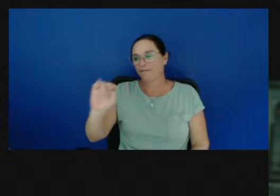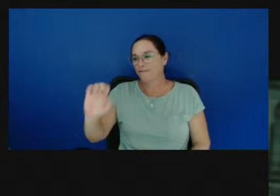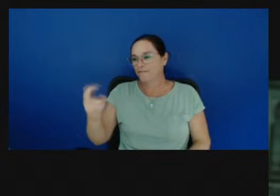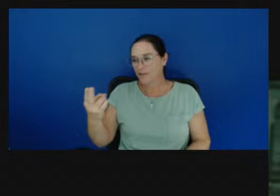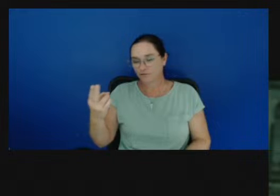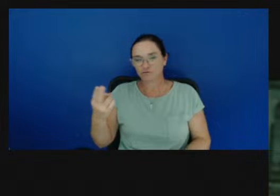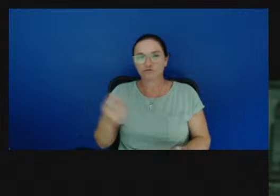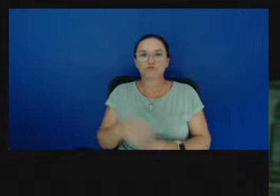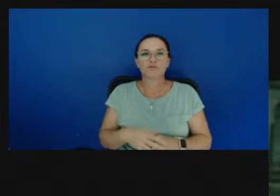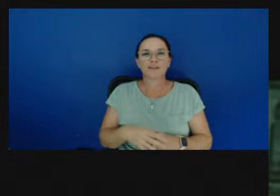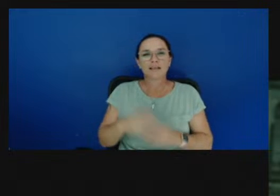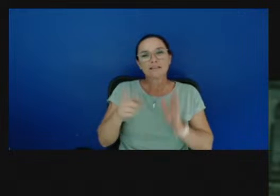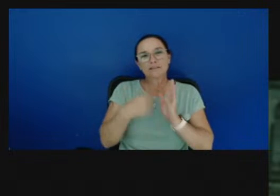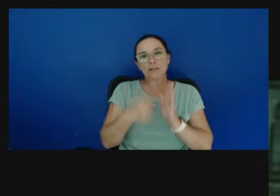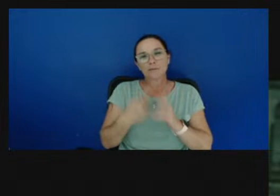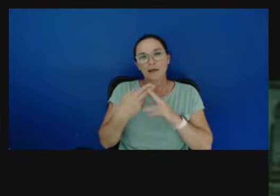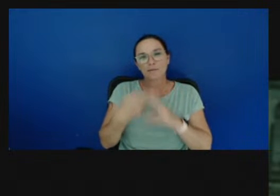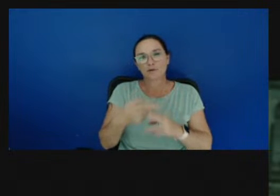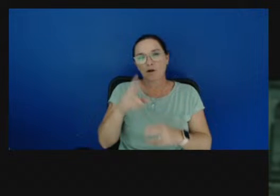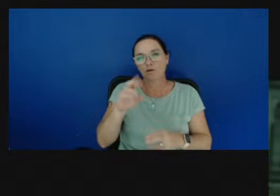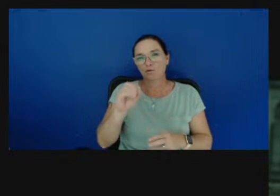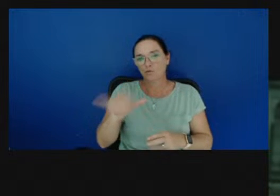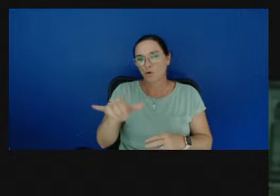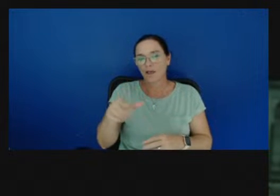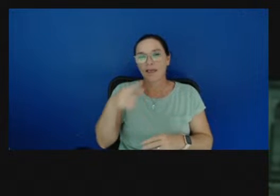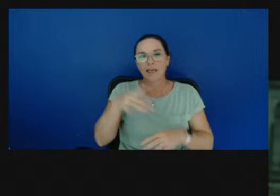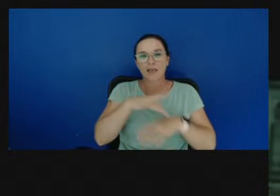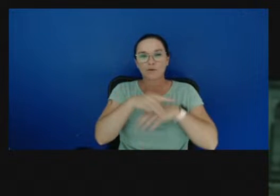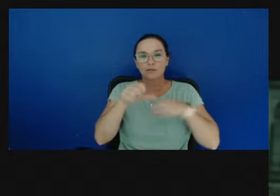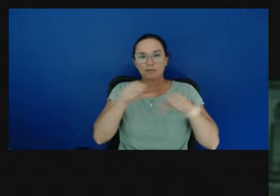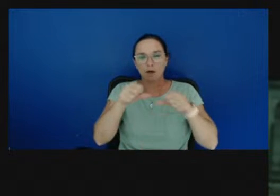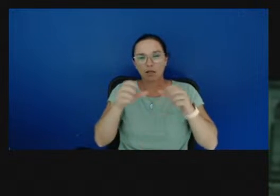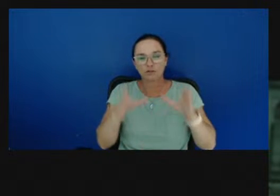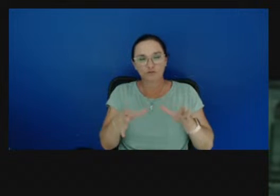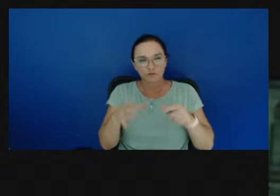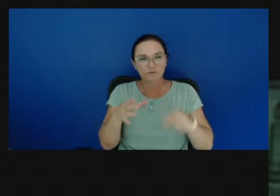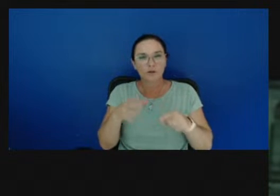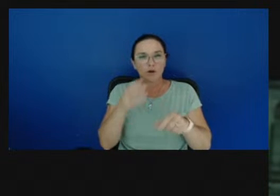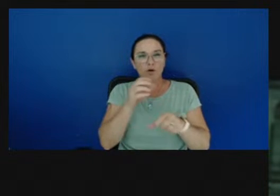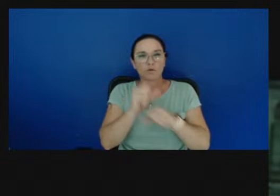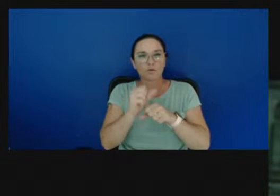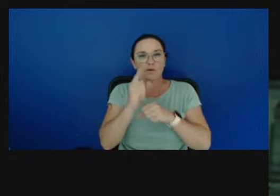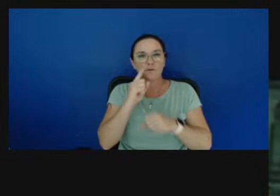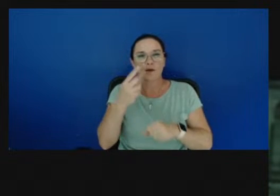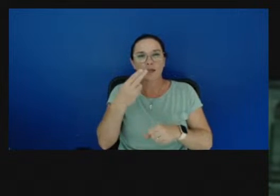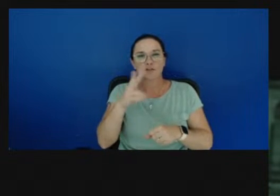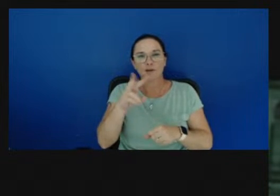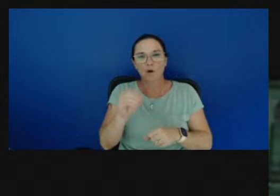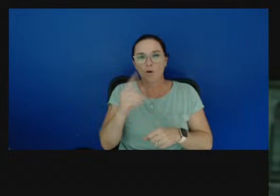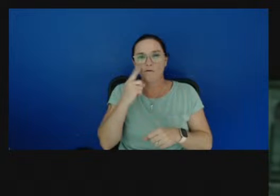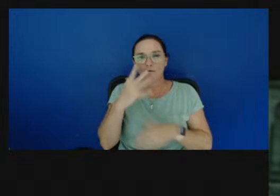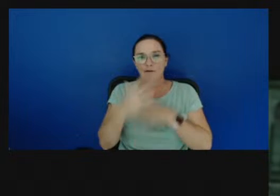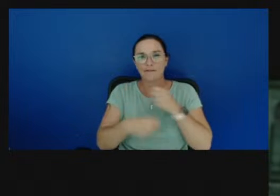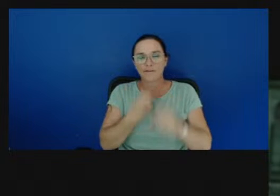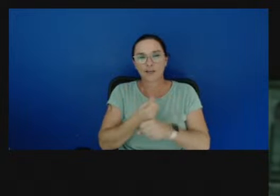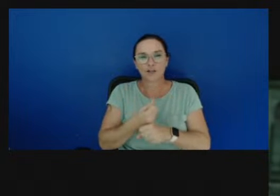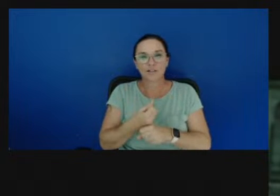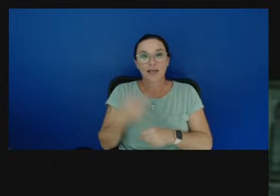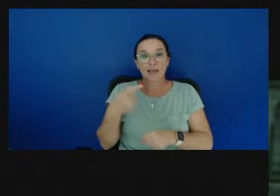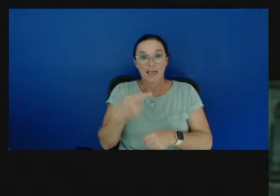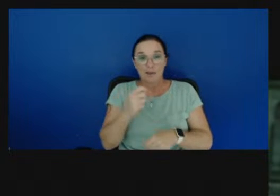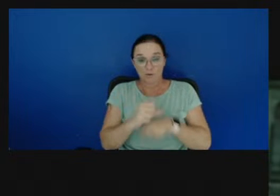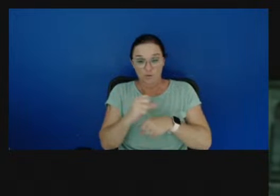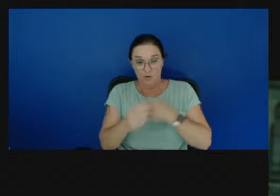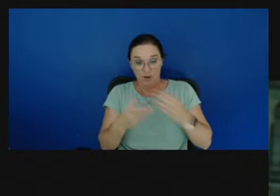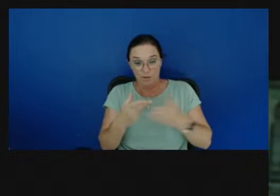Roy. Finch was a seismologist who'd worked for HVO for about 5 years. He was the HVO man on the spot through most of